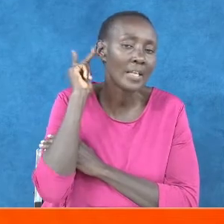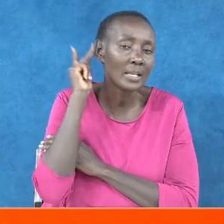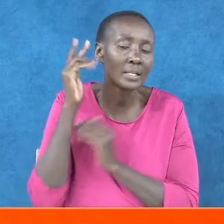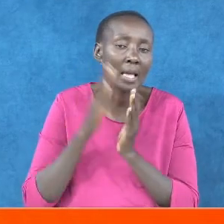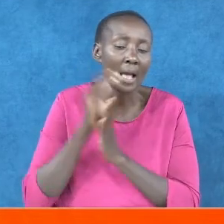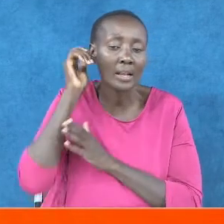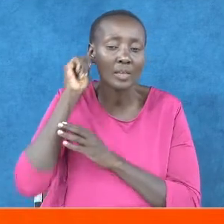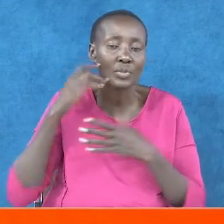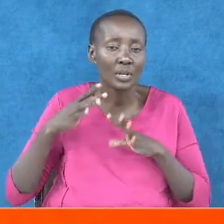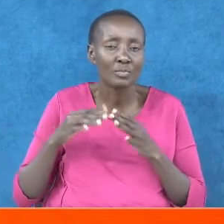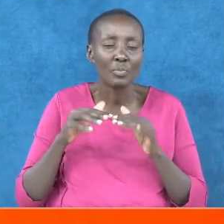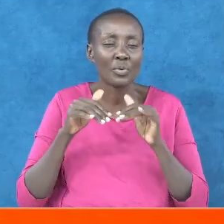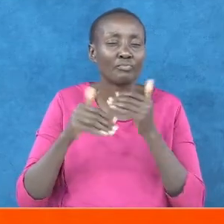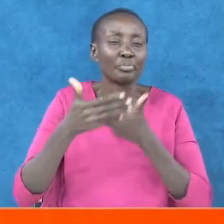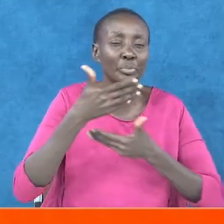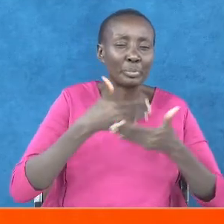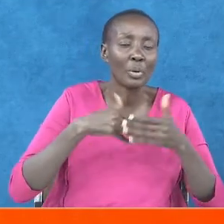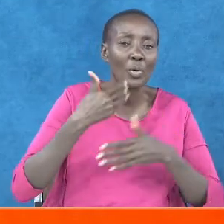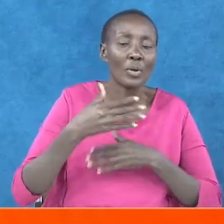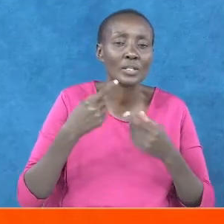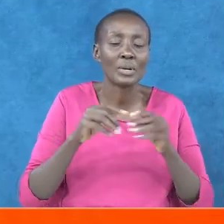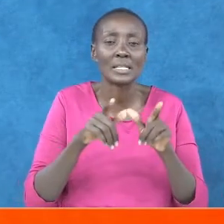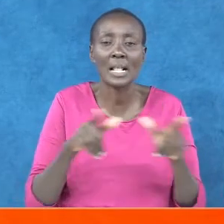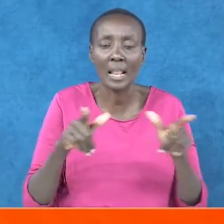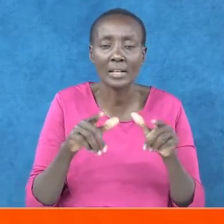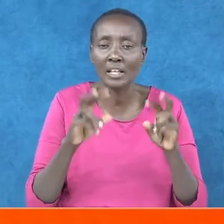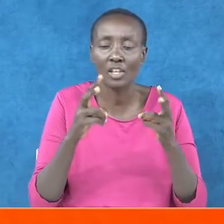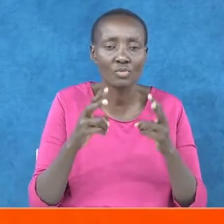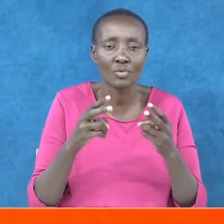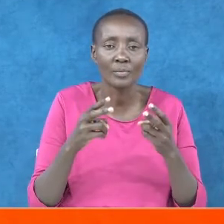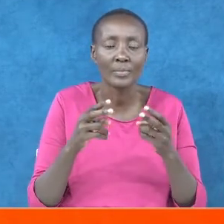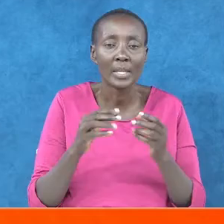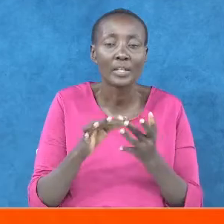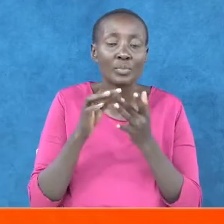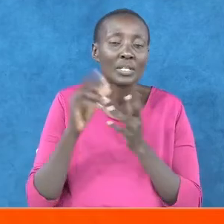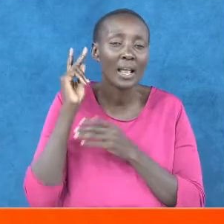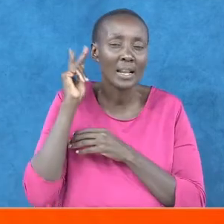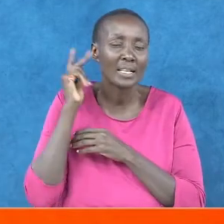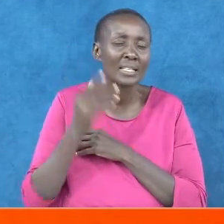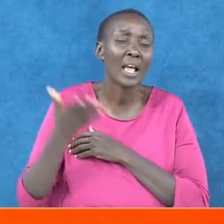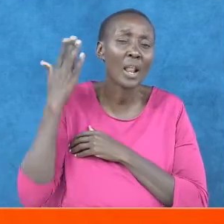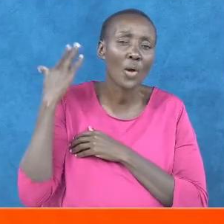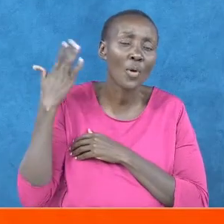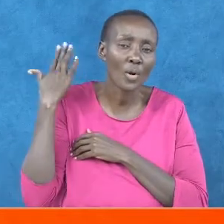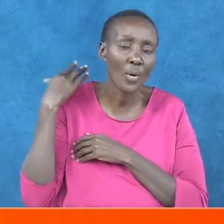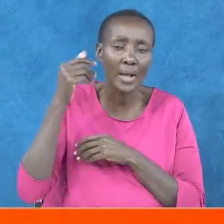And then the land question, especially in areas like Kisii, has spanned decades. And you remember after